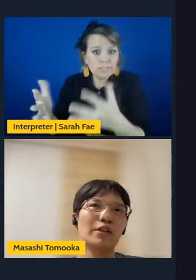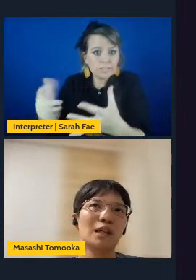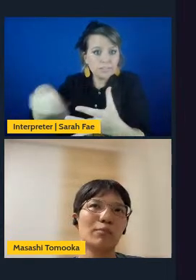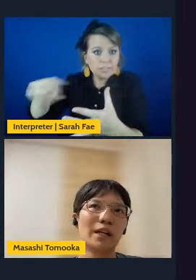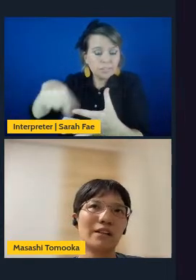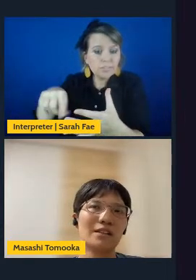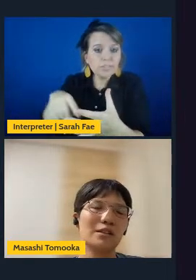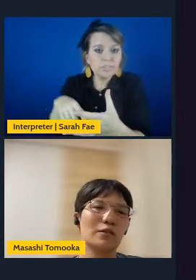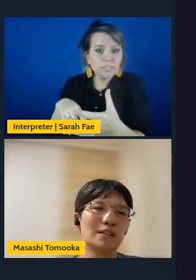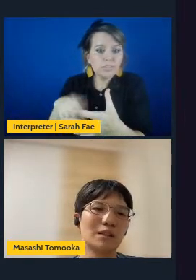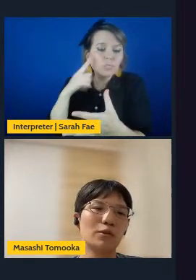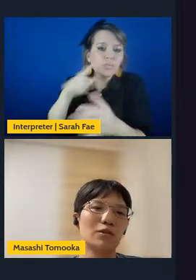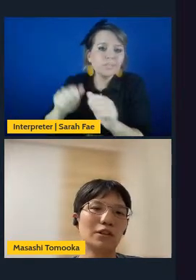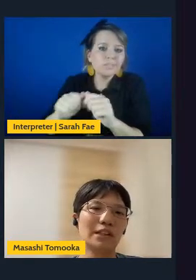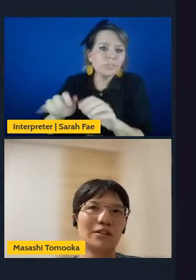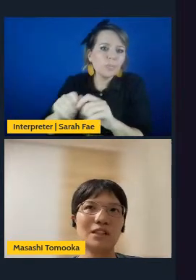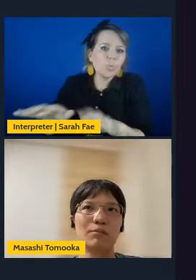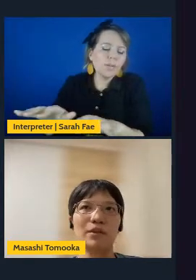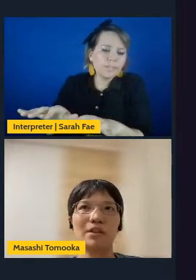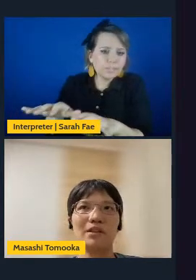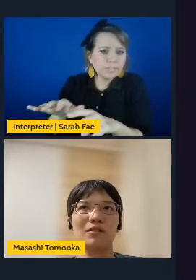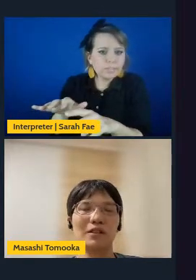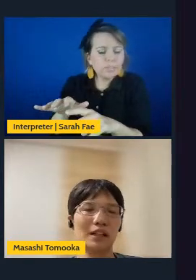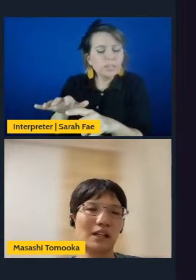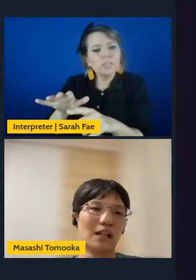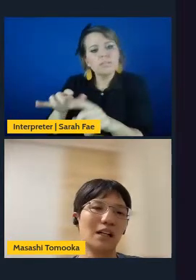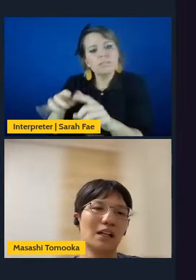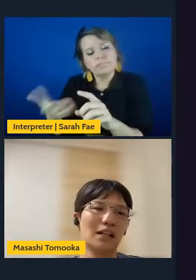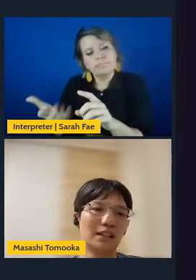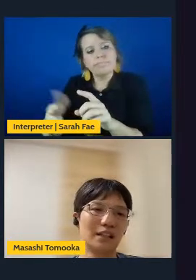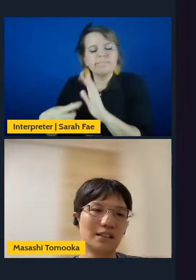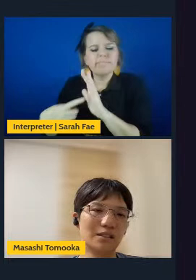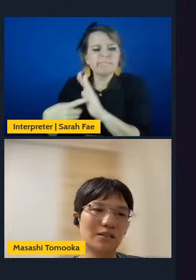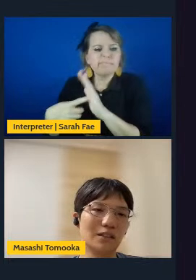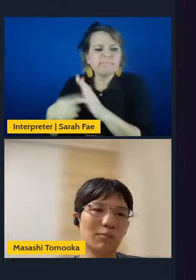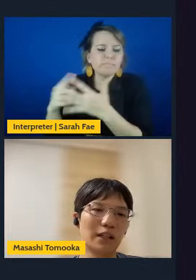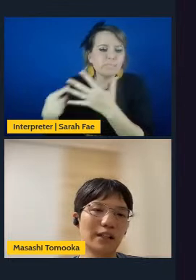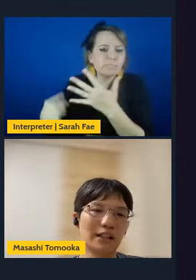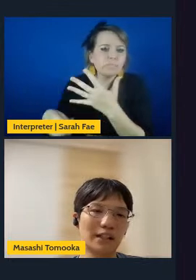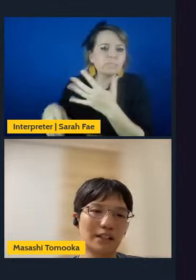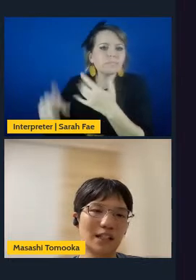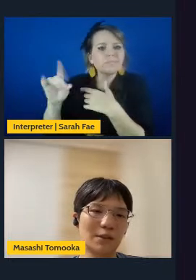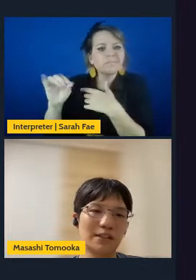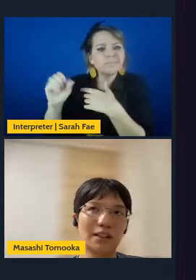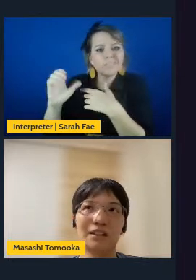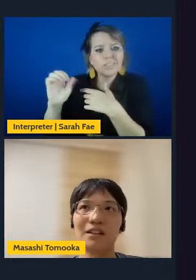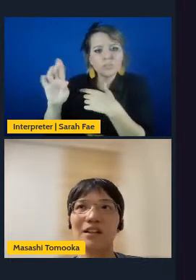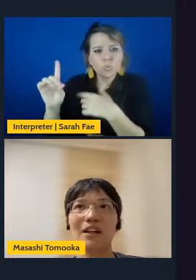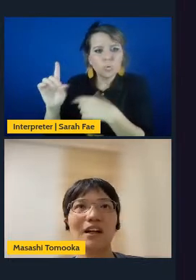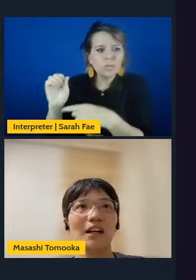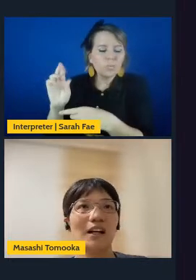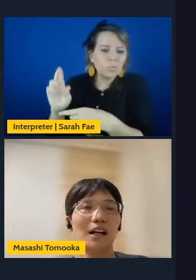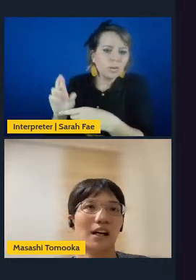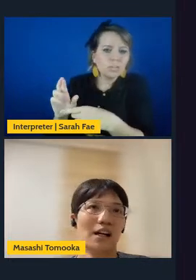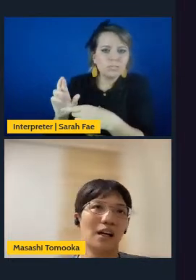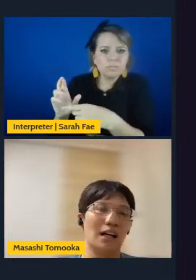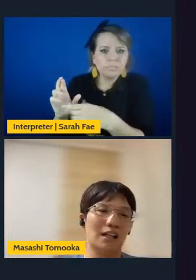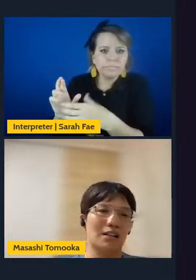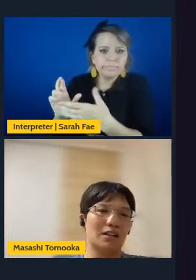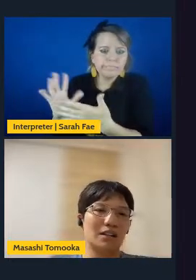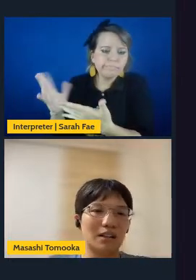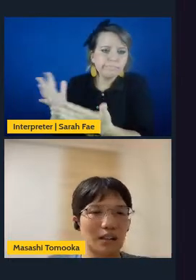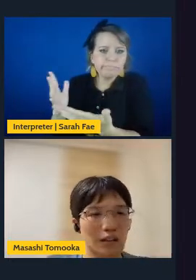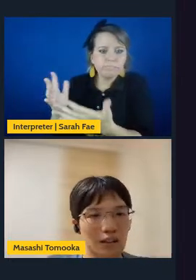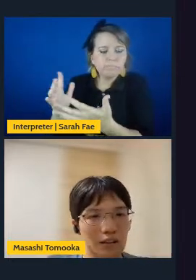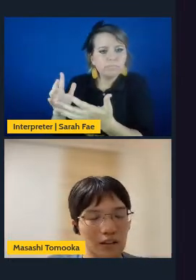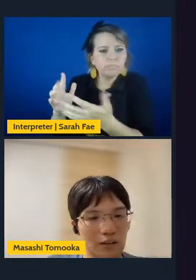are deploy time values. For example, cognitive user pool, or in this code, app runner service arm.